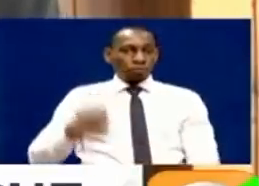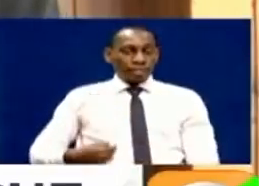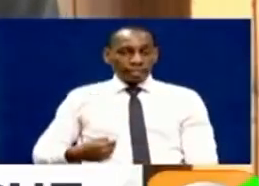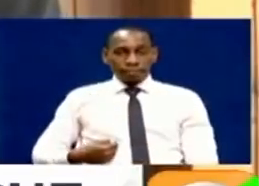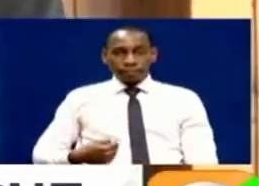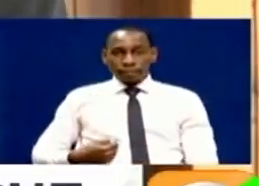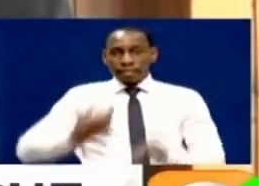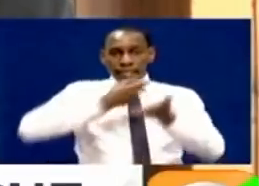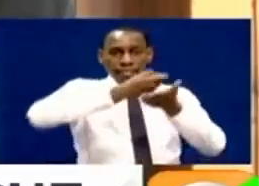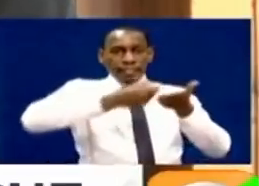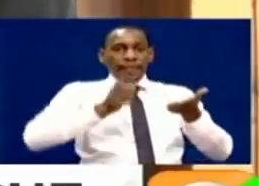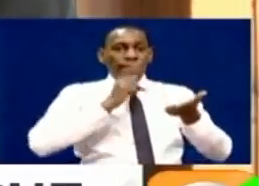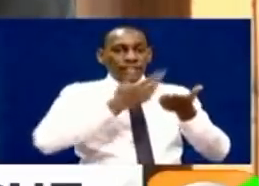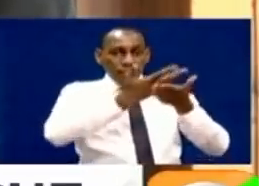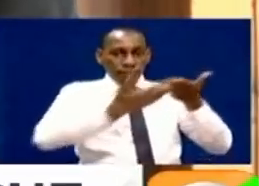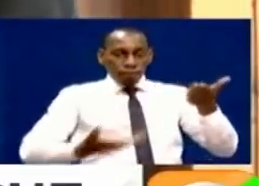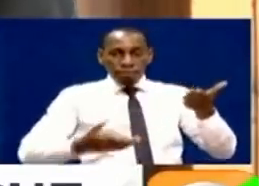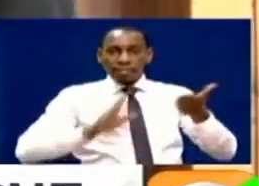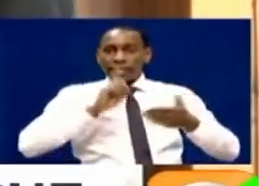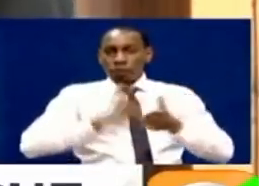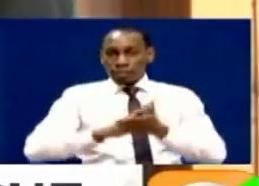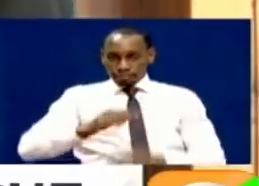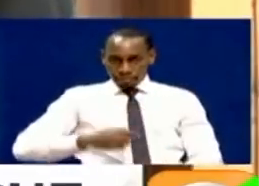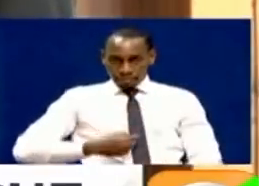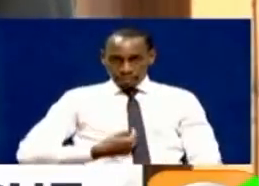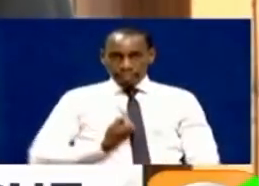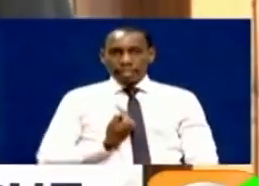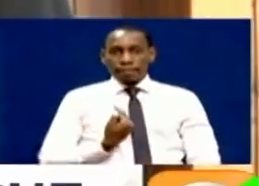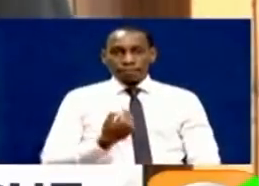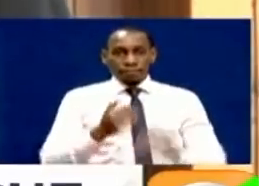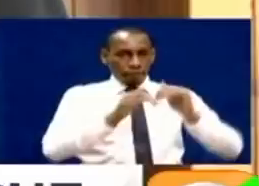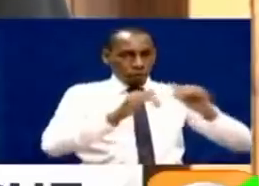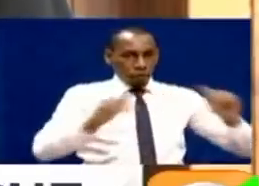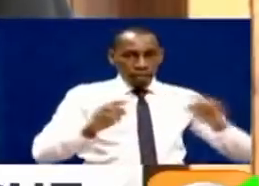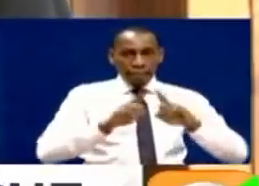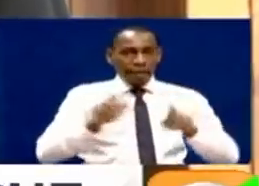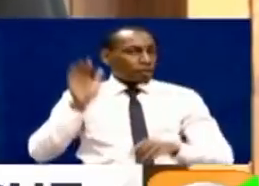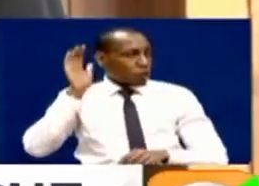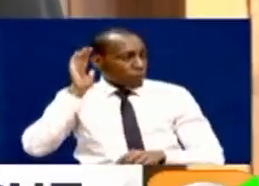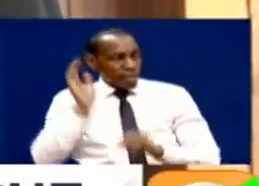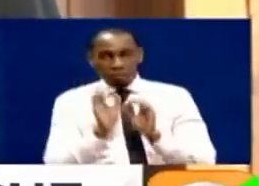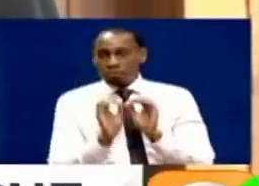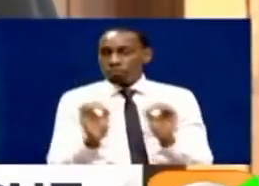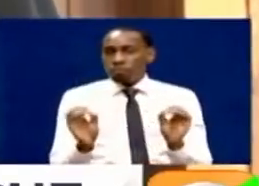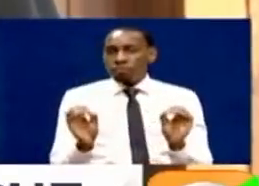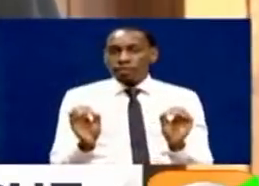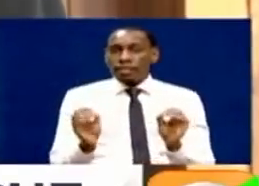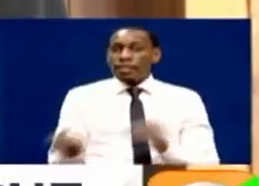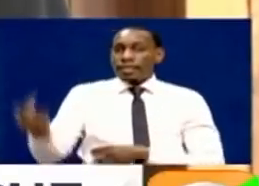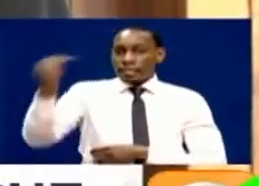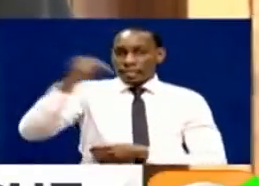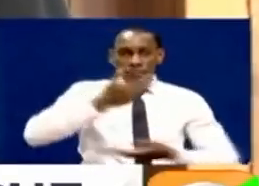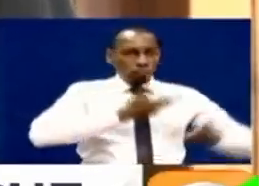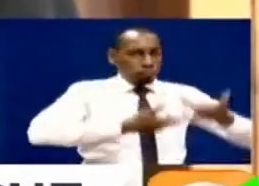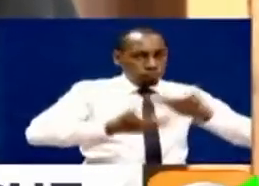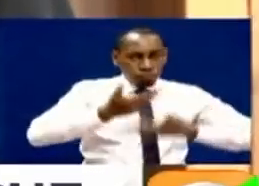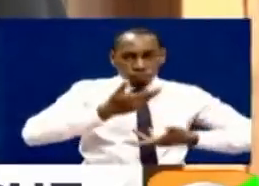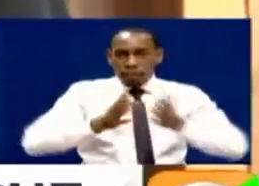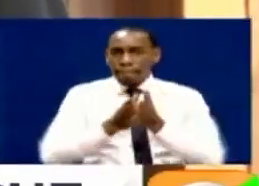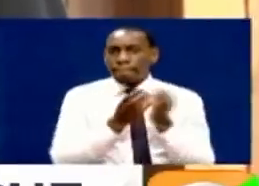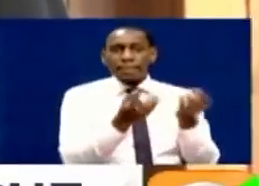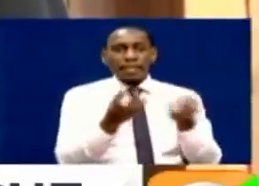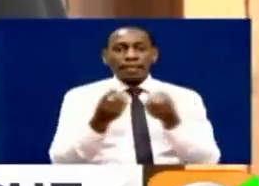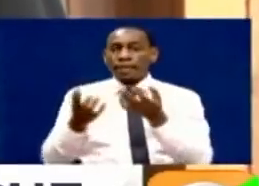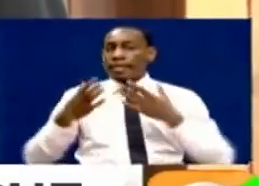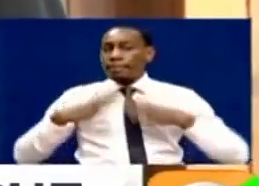signed a form to say that he would be self-quarantined, but he did not observe the quarantine. He came into contact with so many